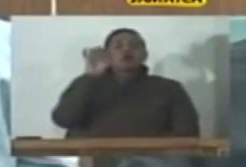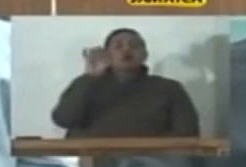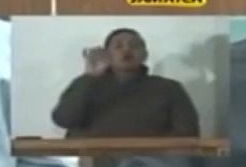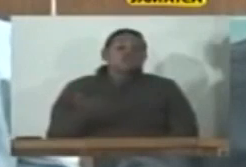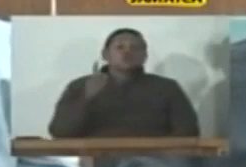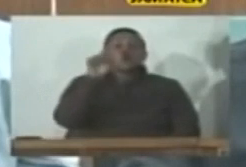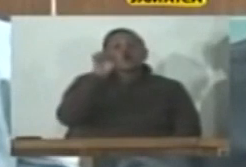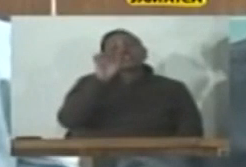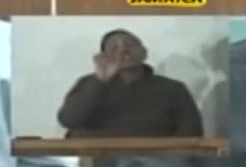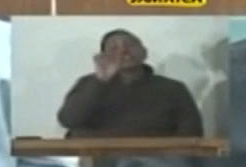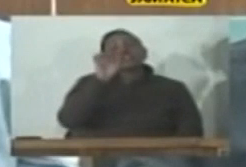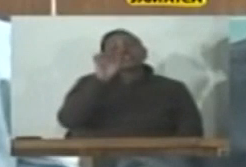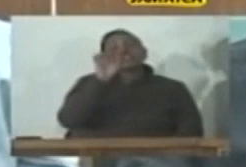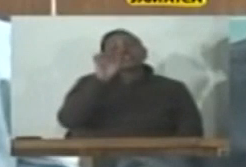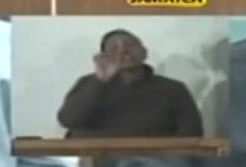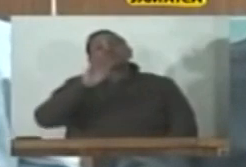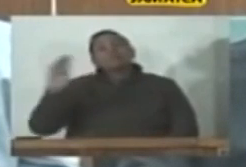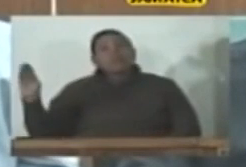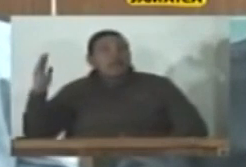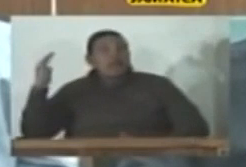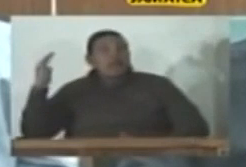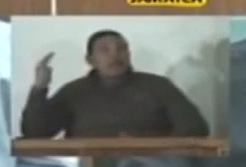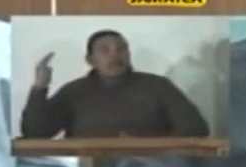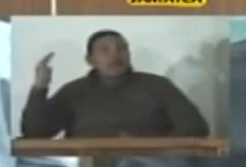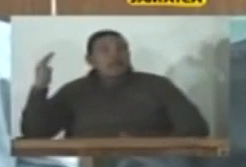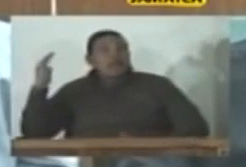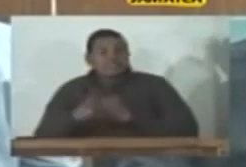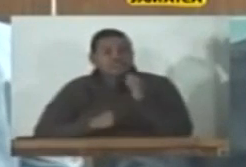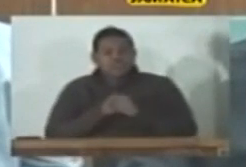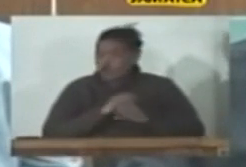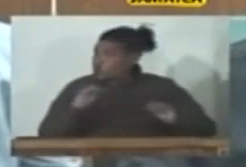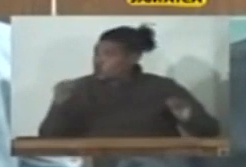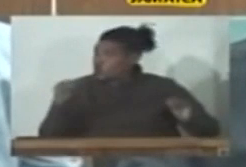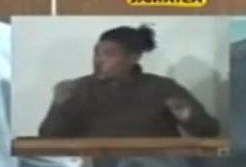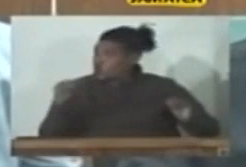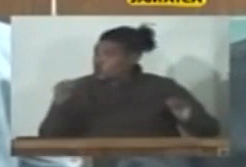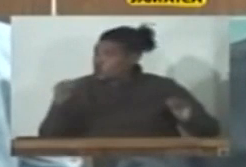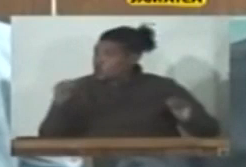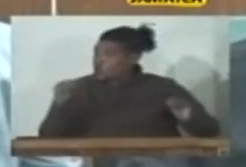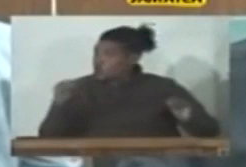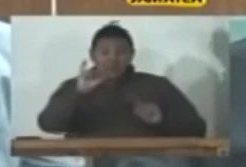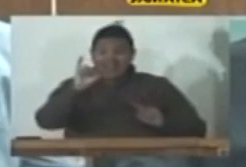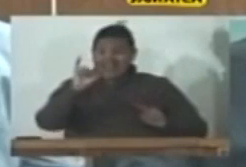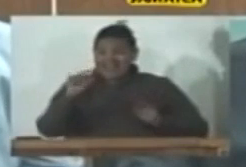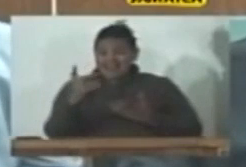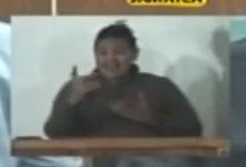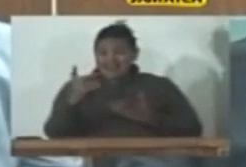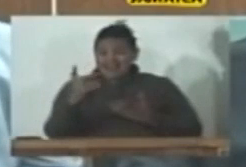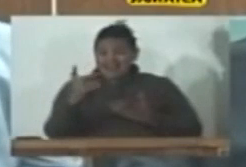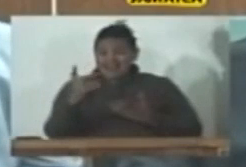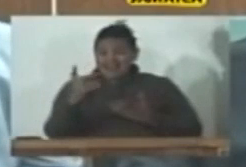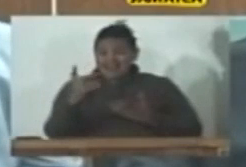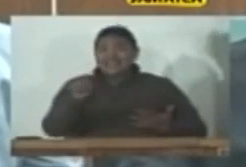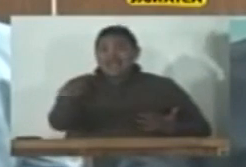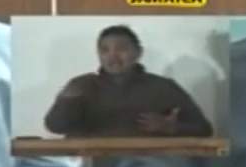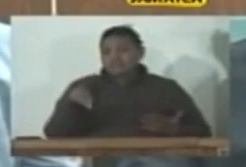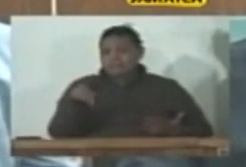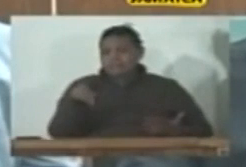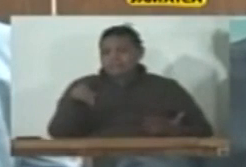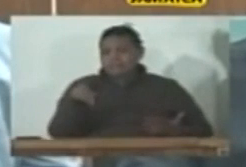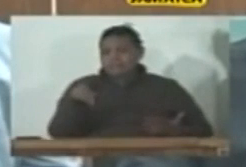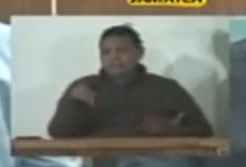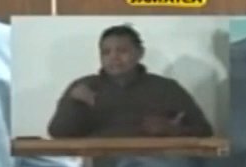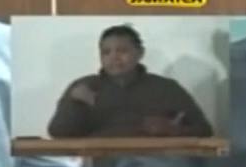but income tax collections are projected to go up by 14.5% this coming fiscal year, from 138.2 billion